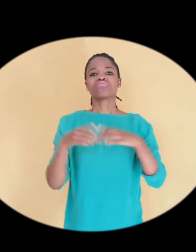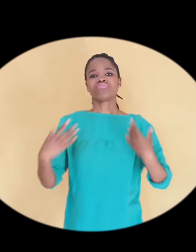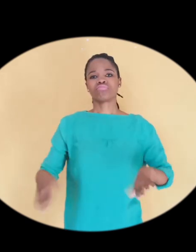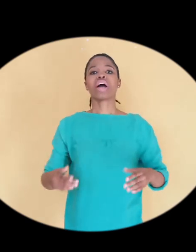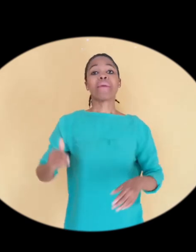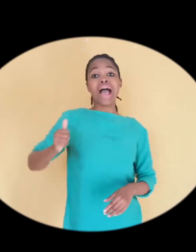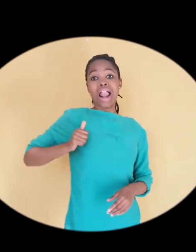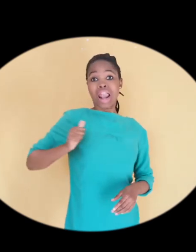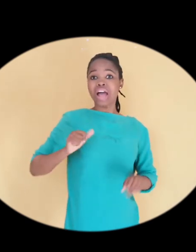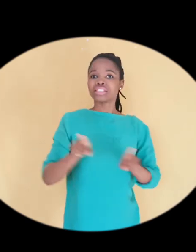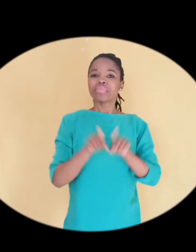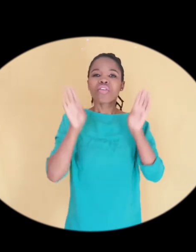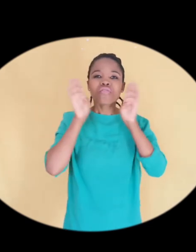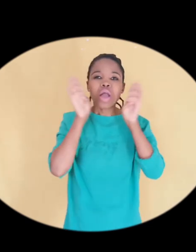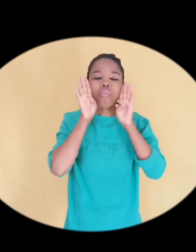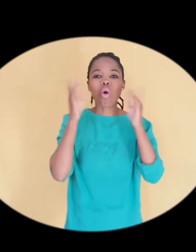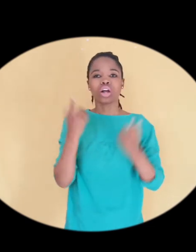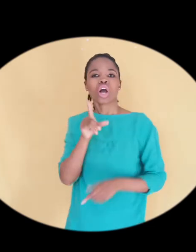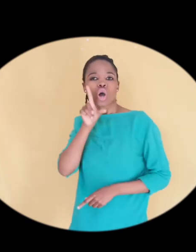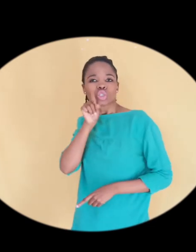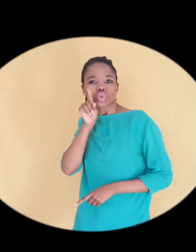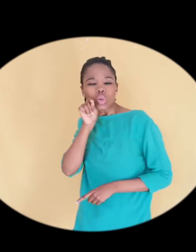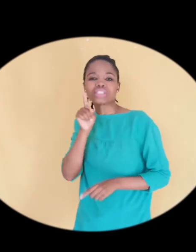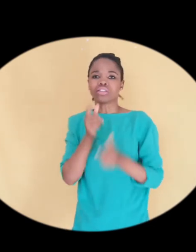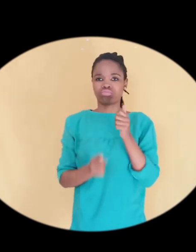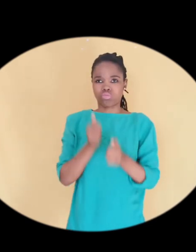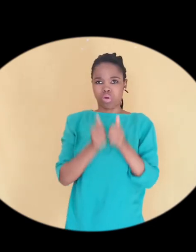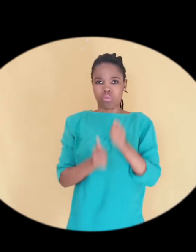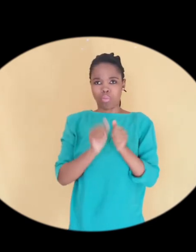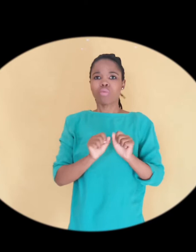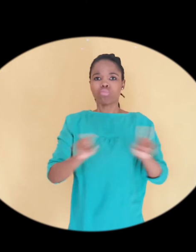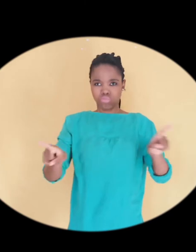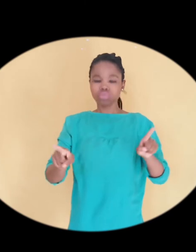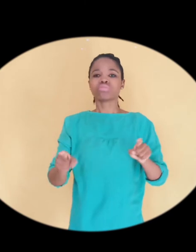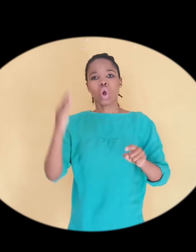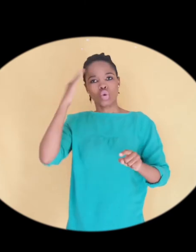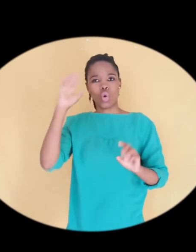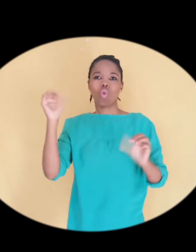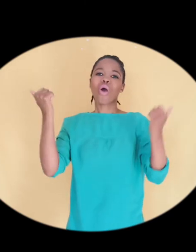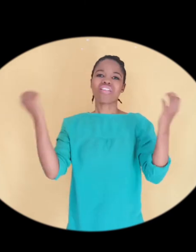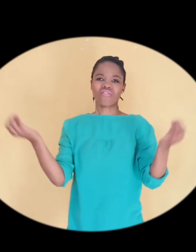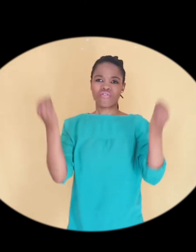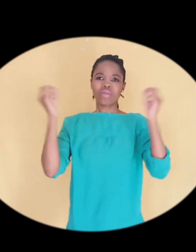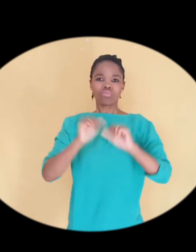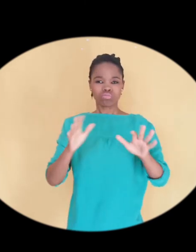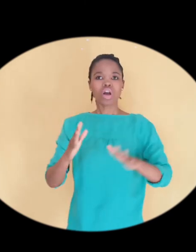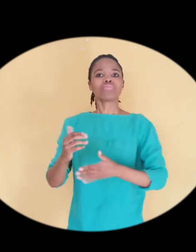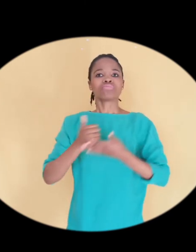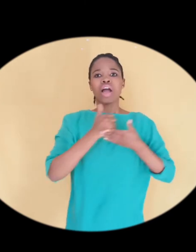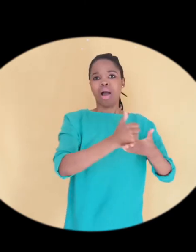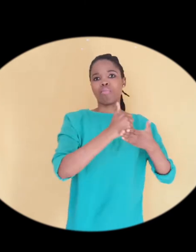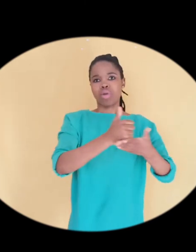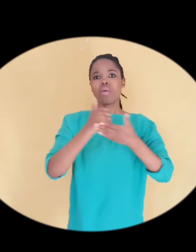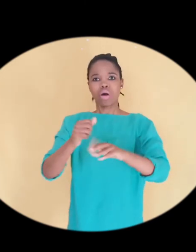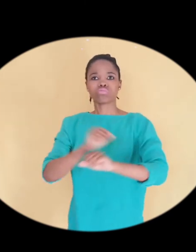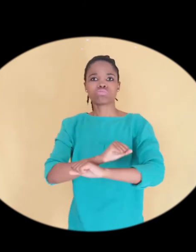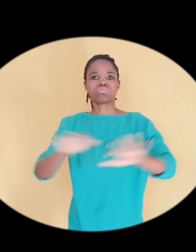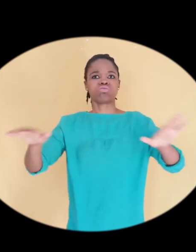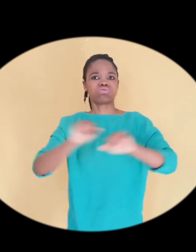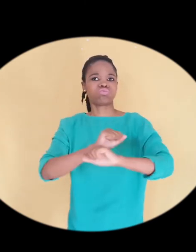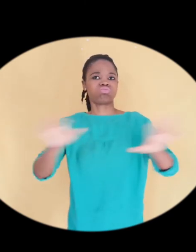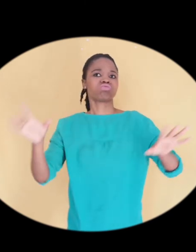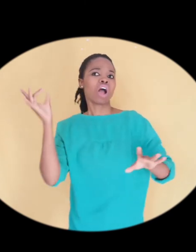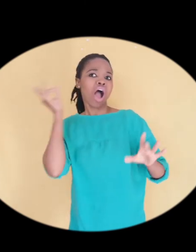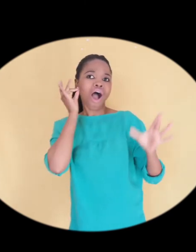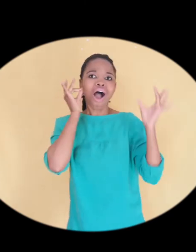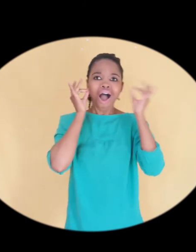I've got a good social media following, so I'd been tweeting through the journey, and that really helped, and Facebook and things like